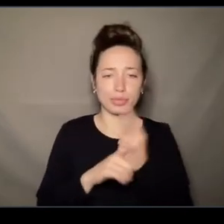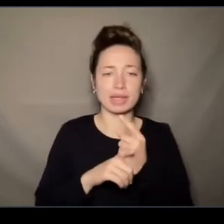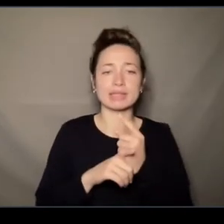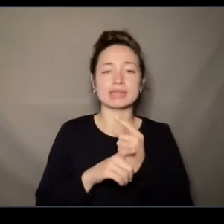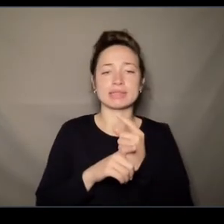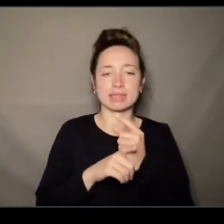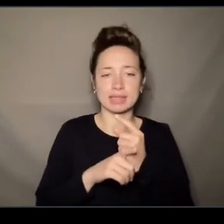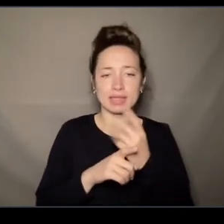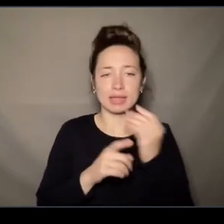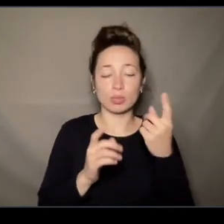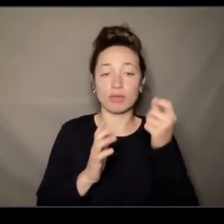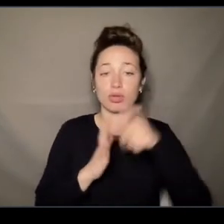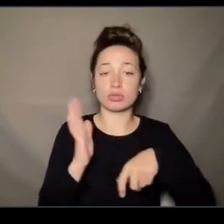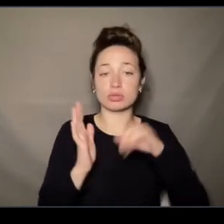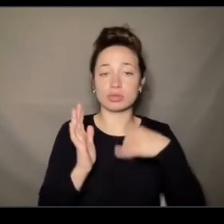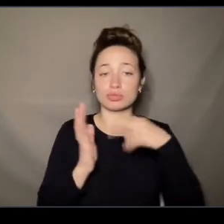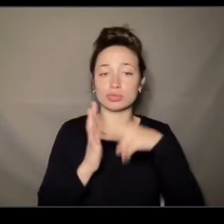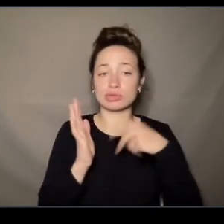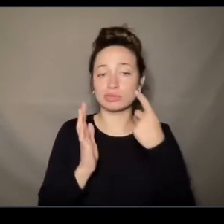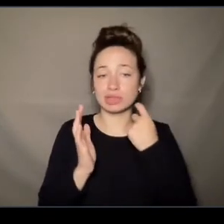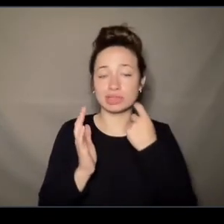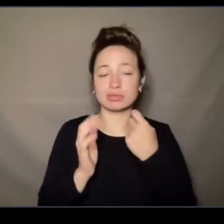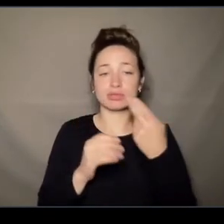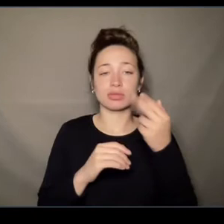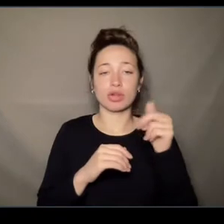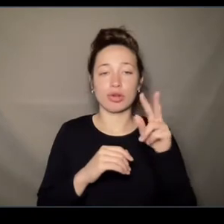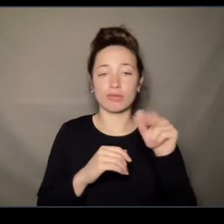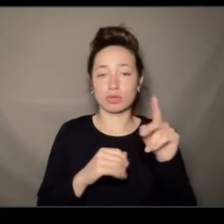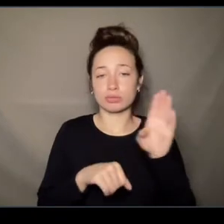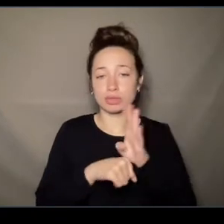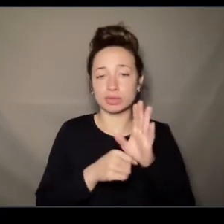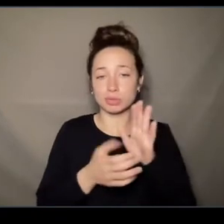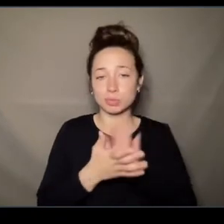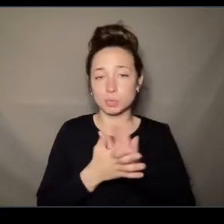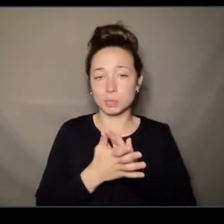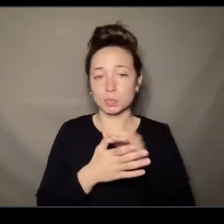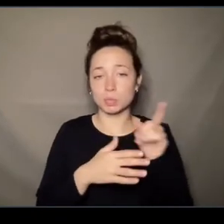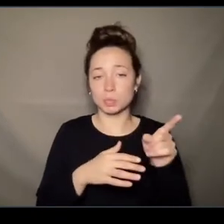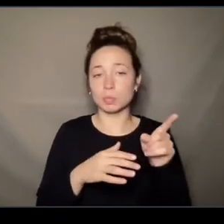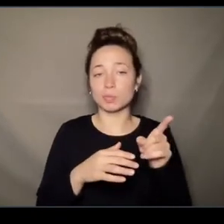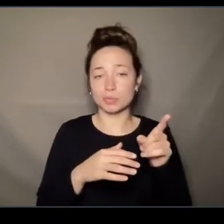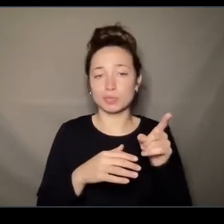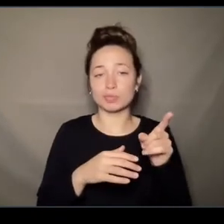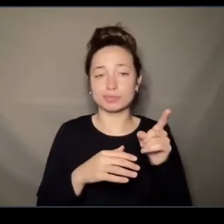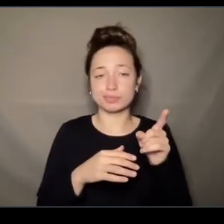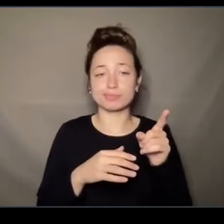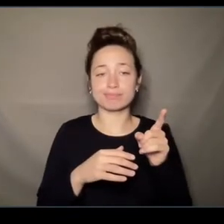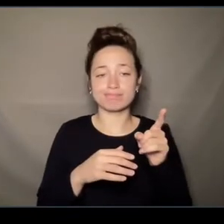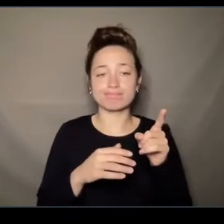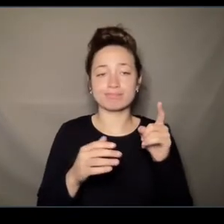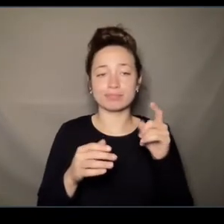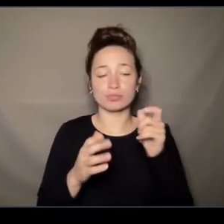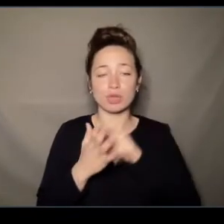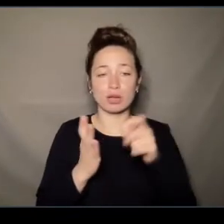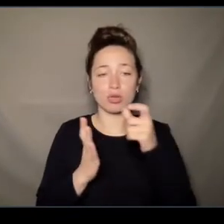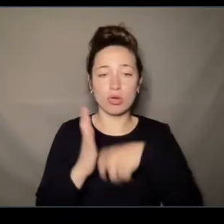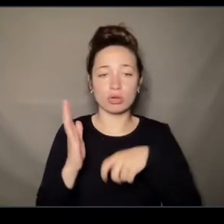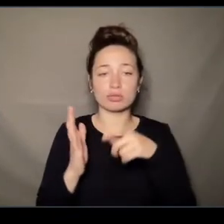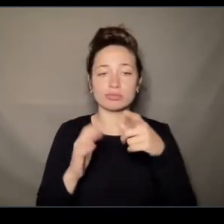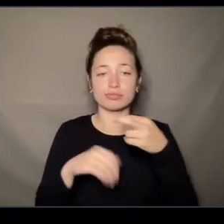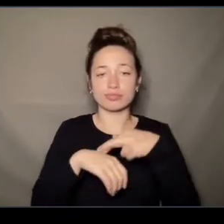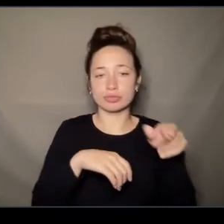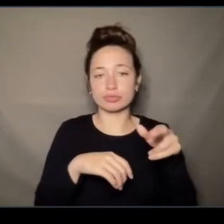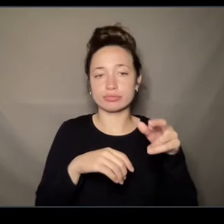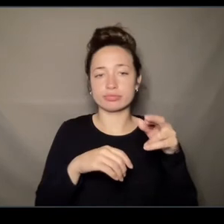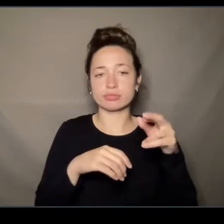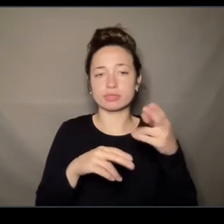Right, and so one of the articles that I was reading recently, the Harvard Business School was writing an article that